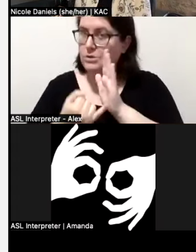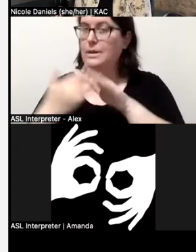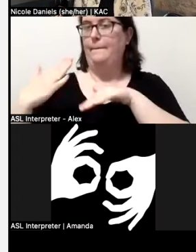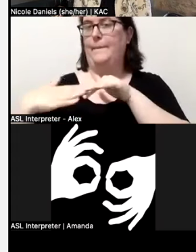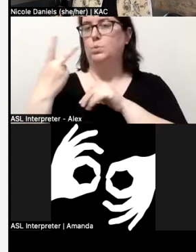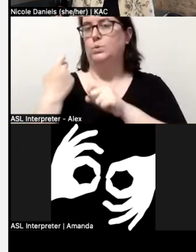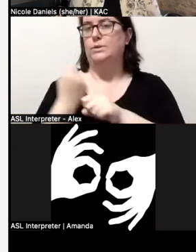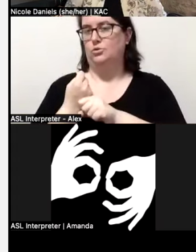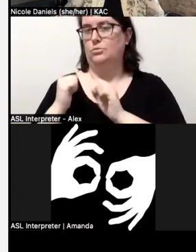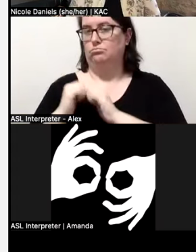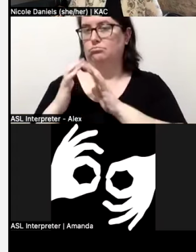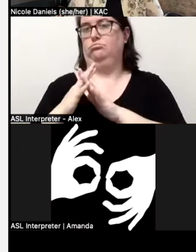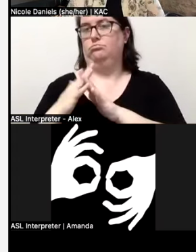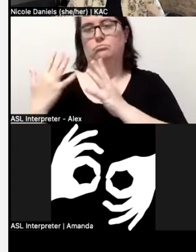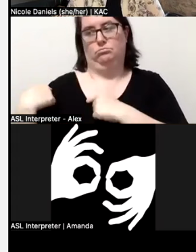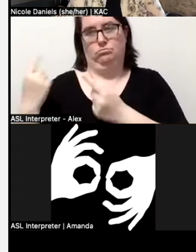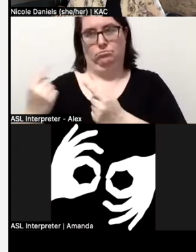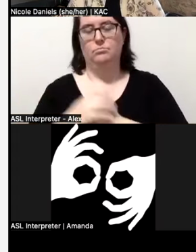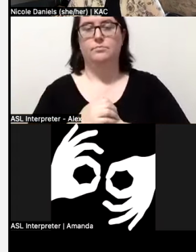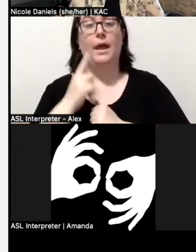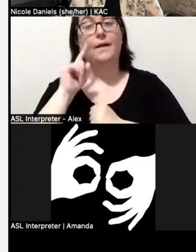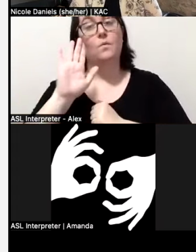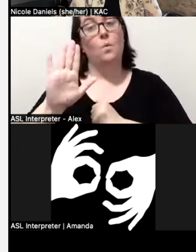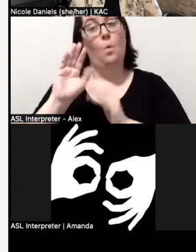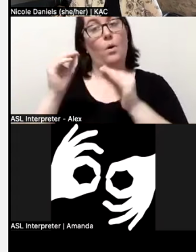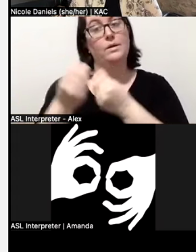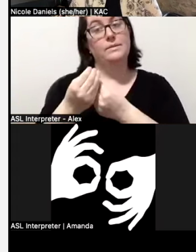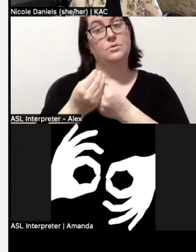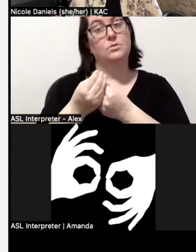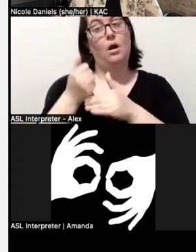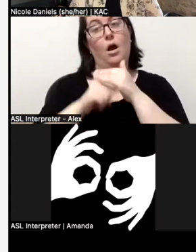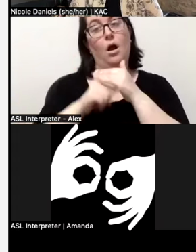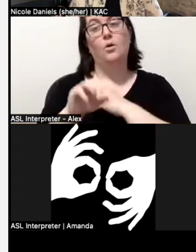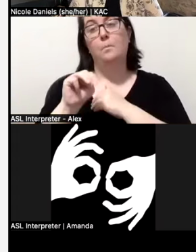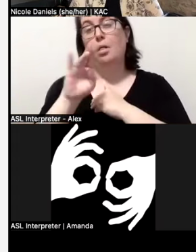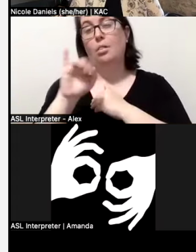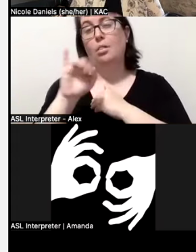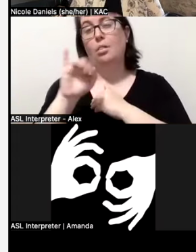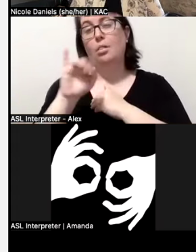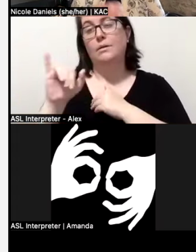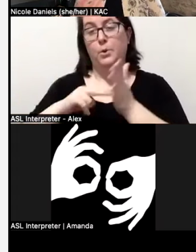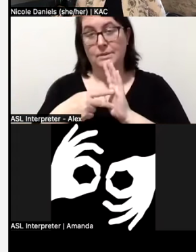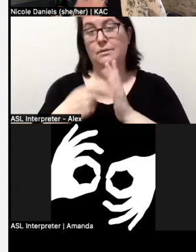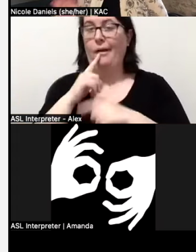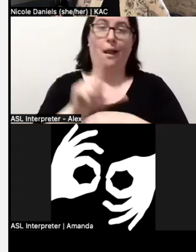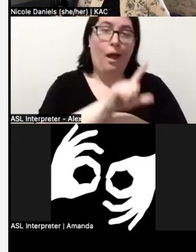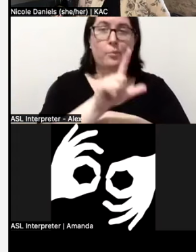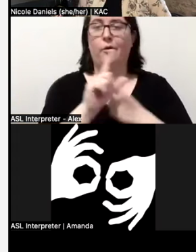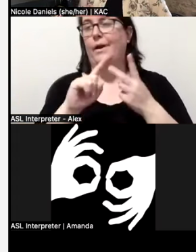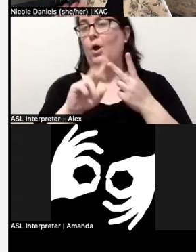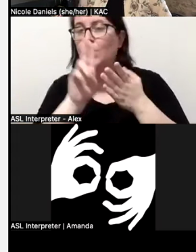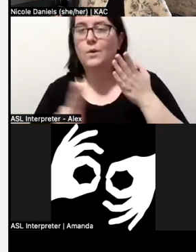2 years. If you are an organization situated within a multi-purpose institution, like a